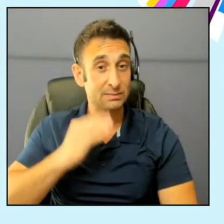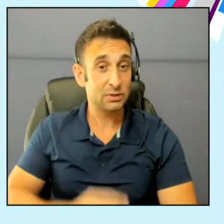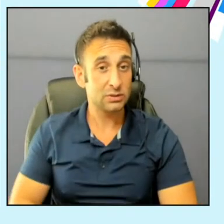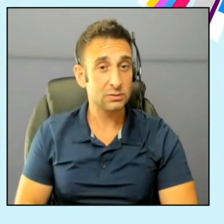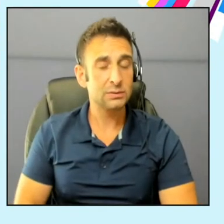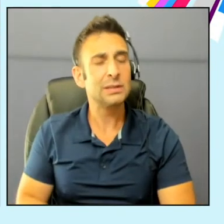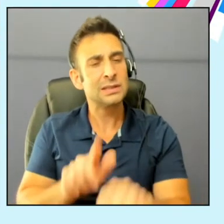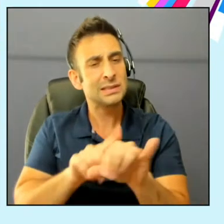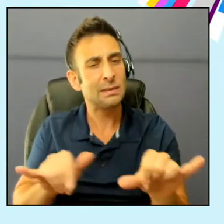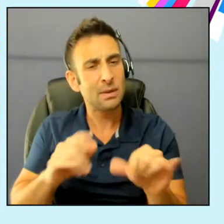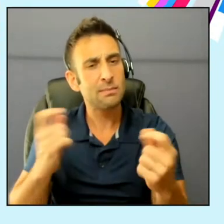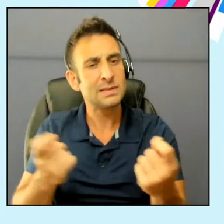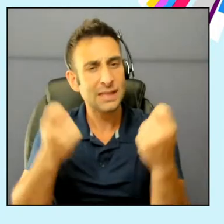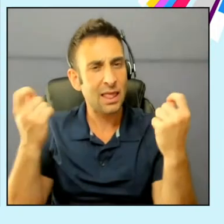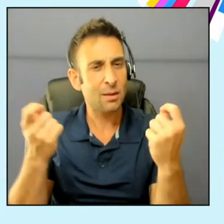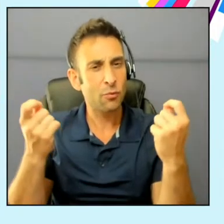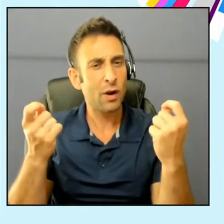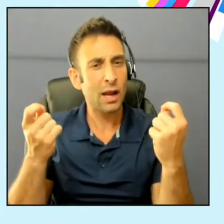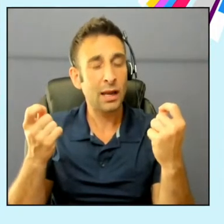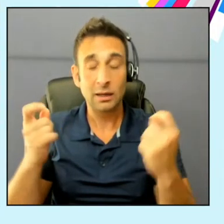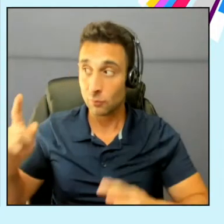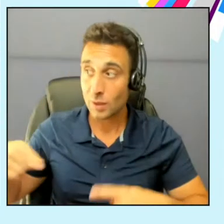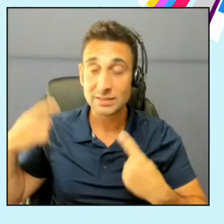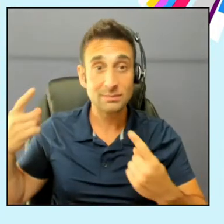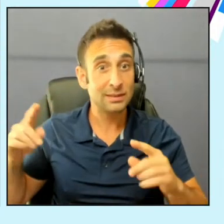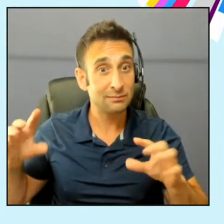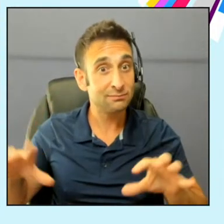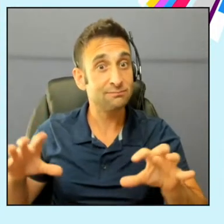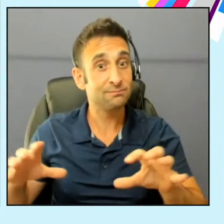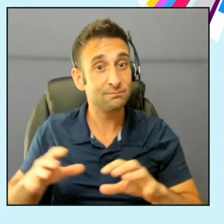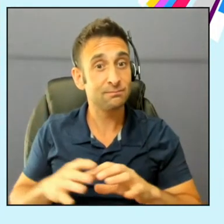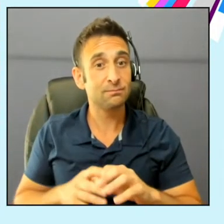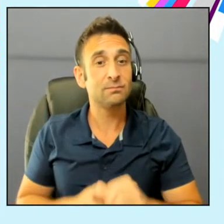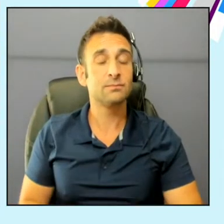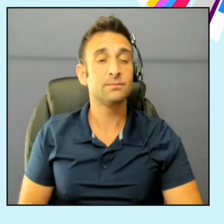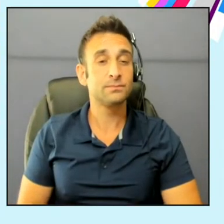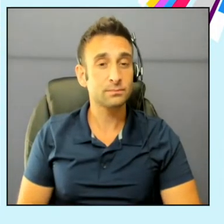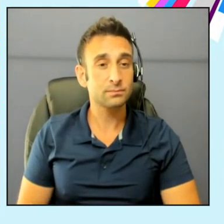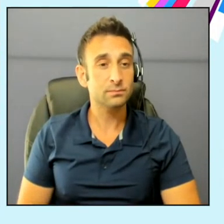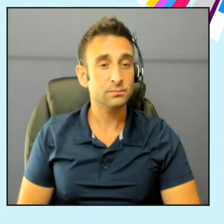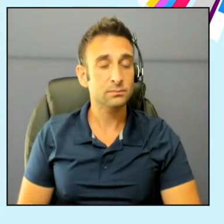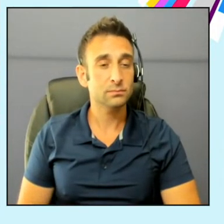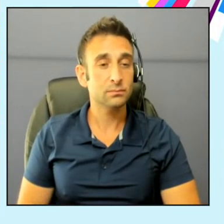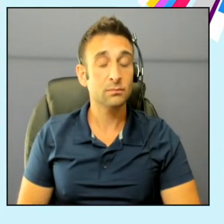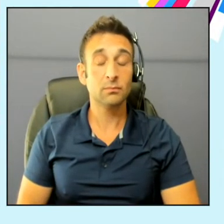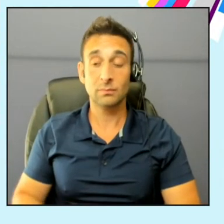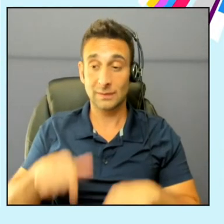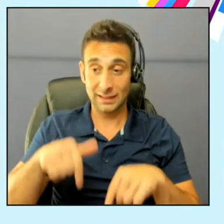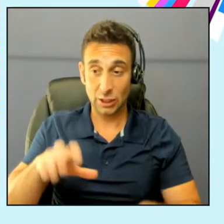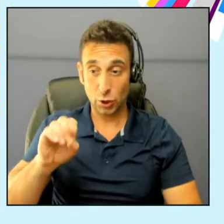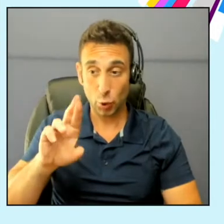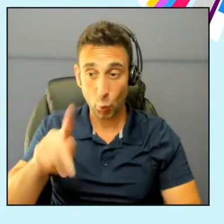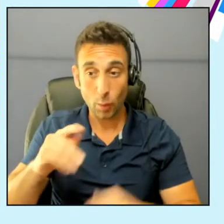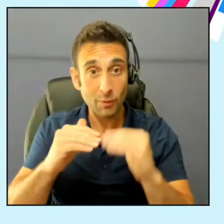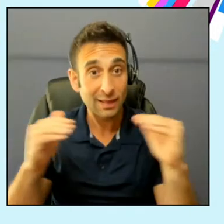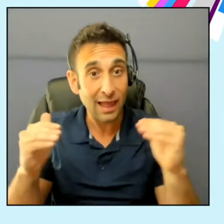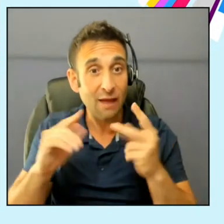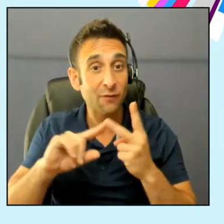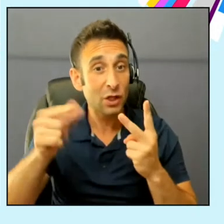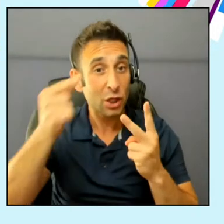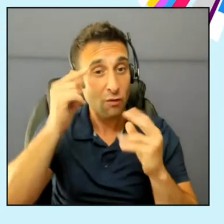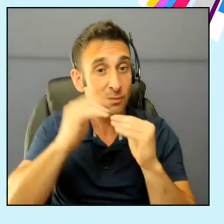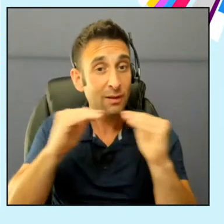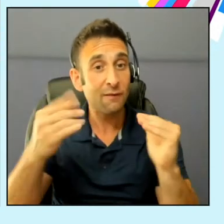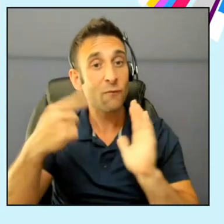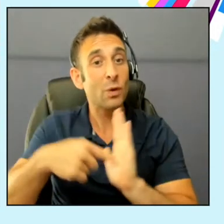great things that is happening at a corporate and government levels. For example, in